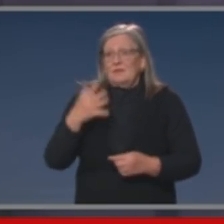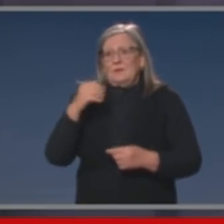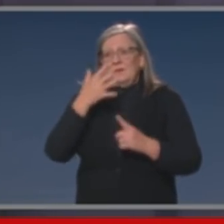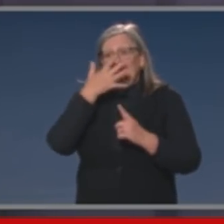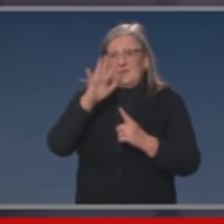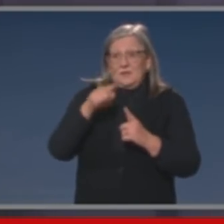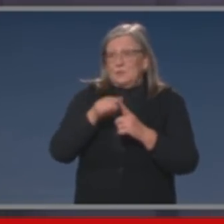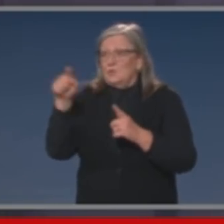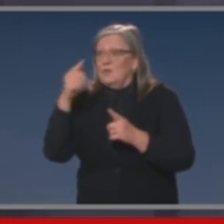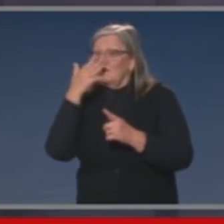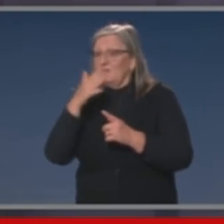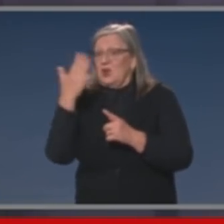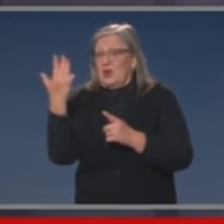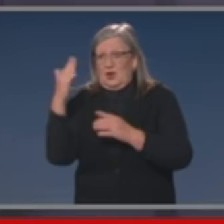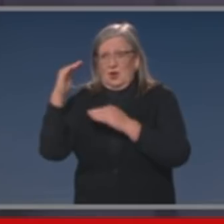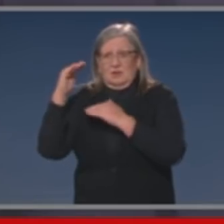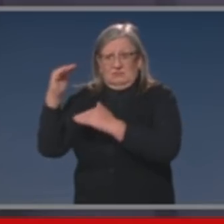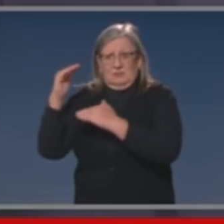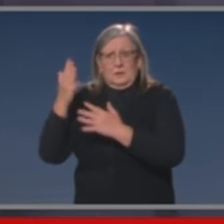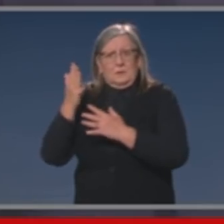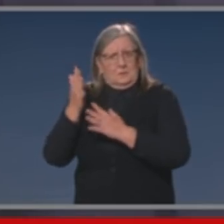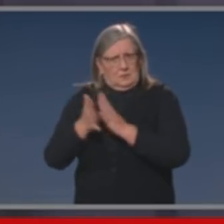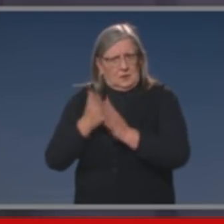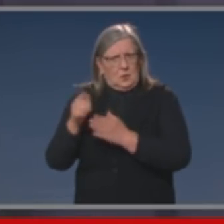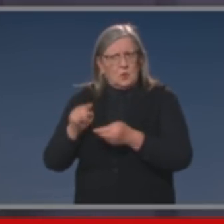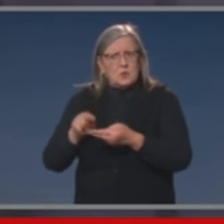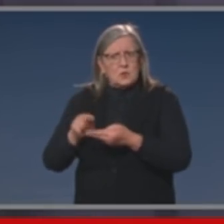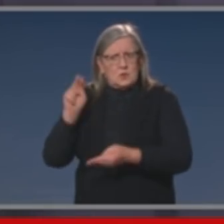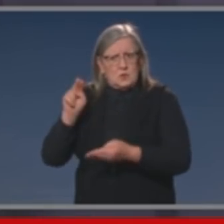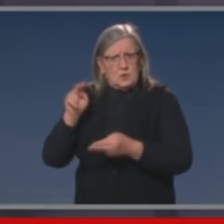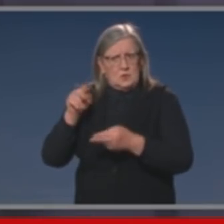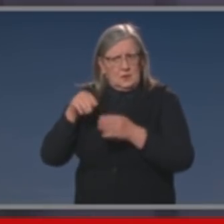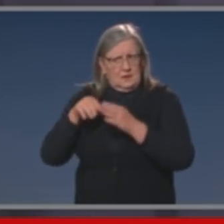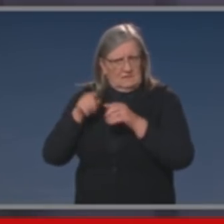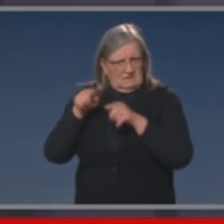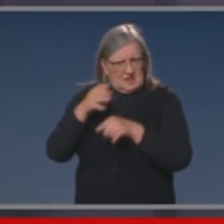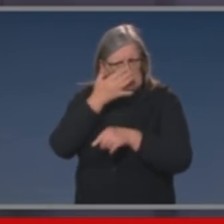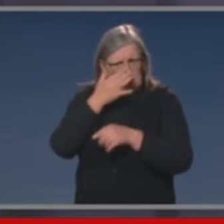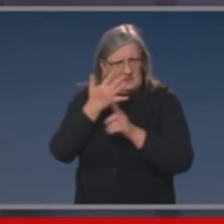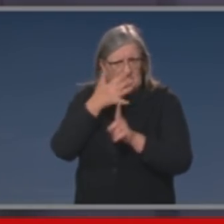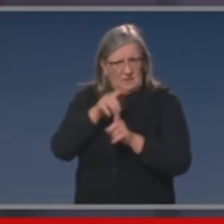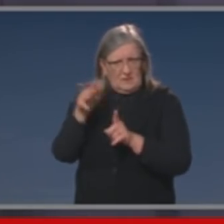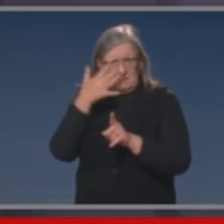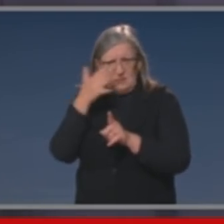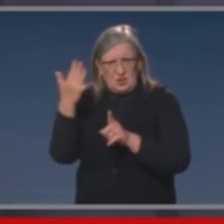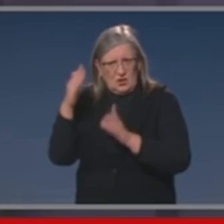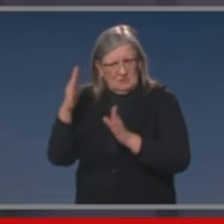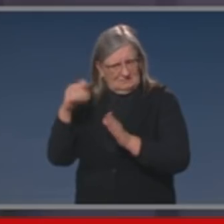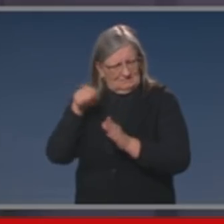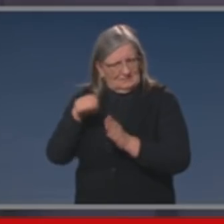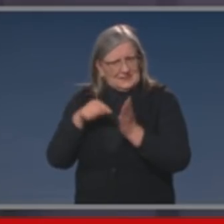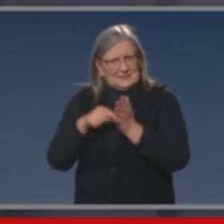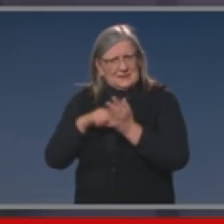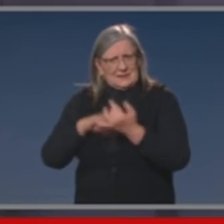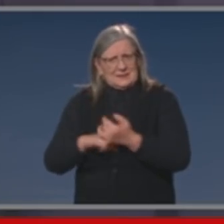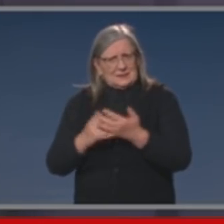has changed the rate of that particular issue in that age group to the point where the rate is